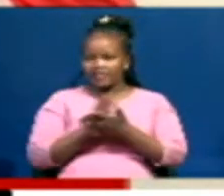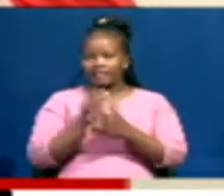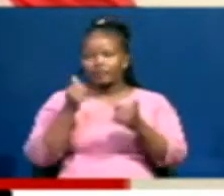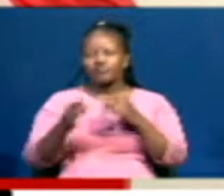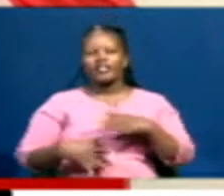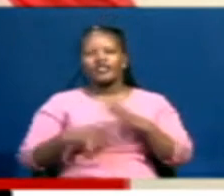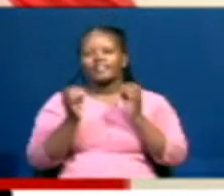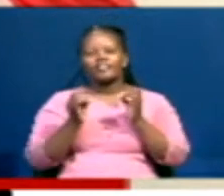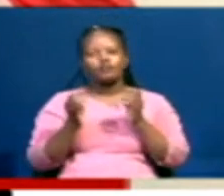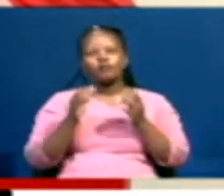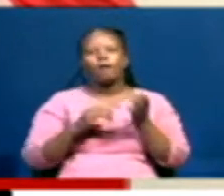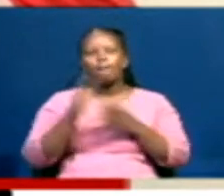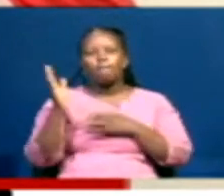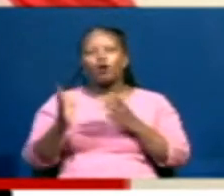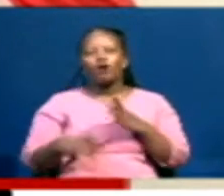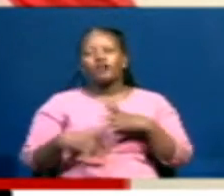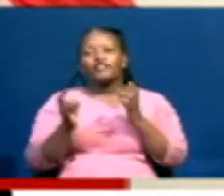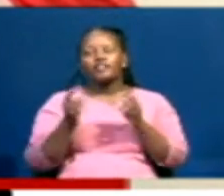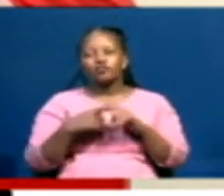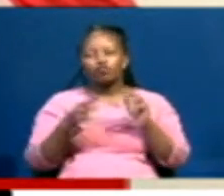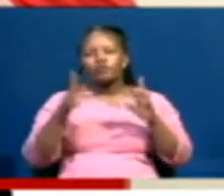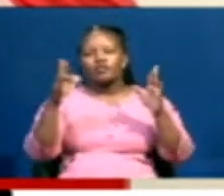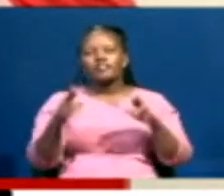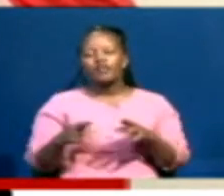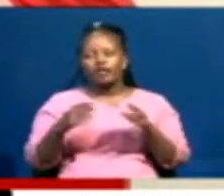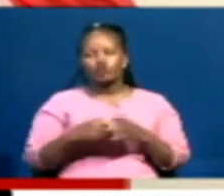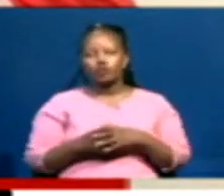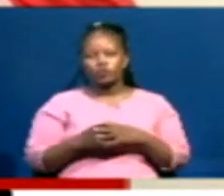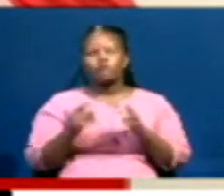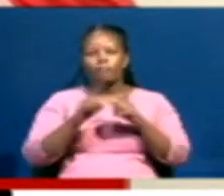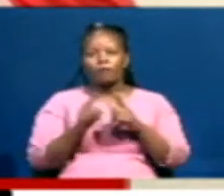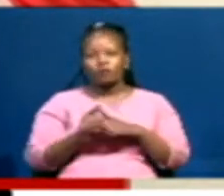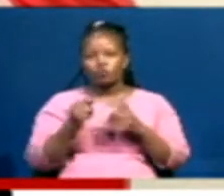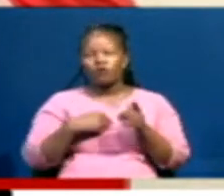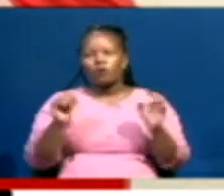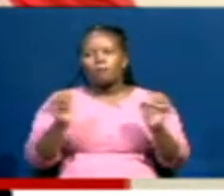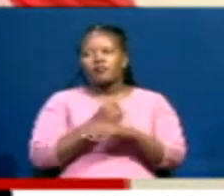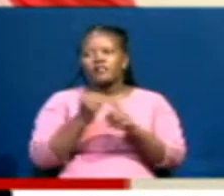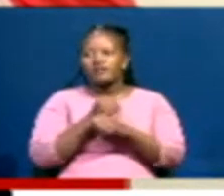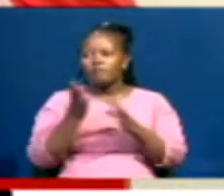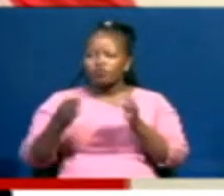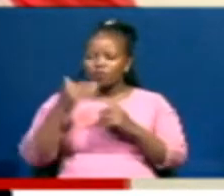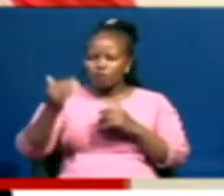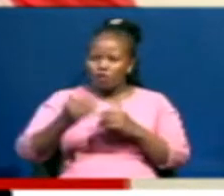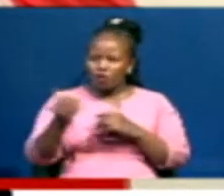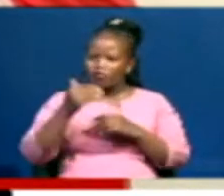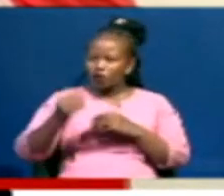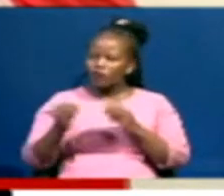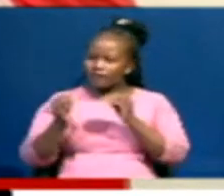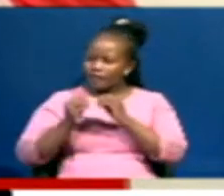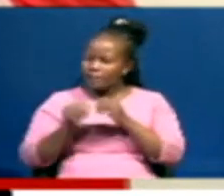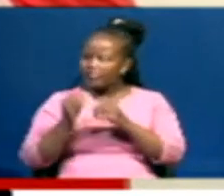level of interest from international investors. I cannot spend a day without meeting investors who are interested